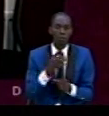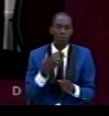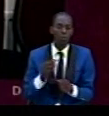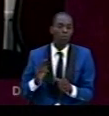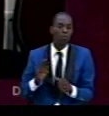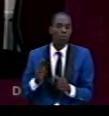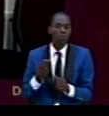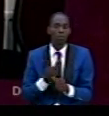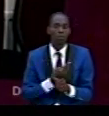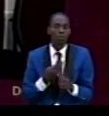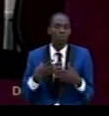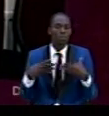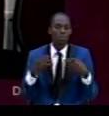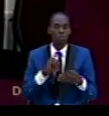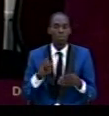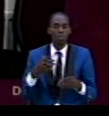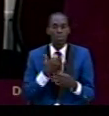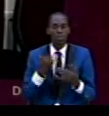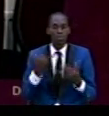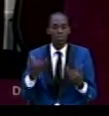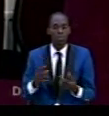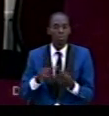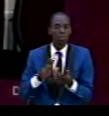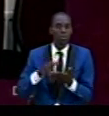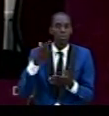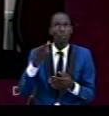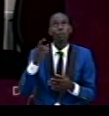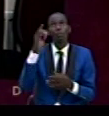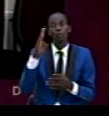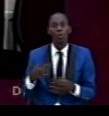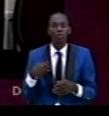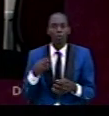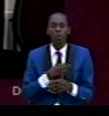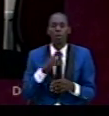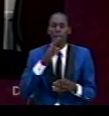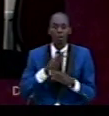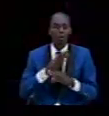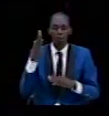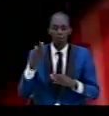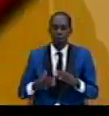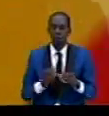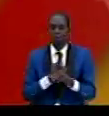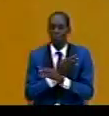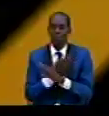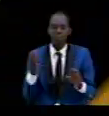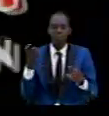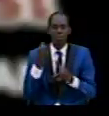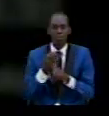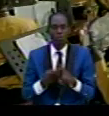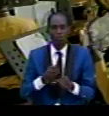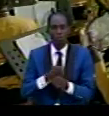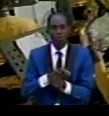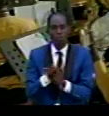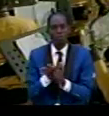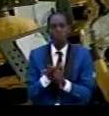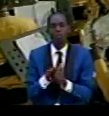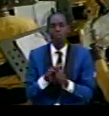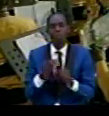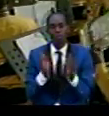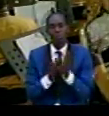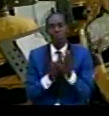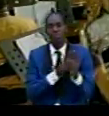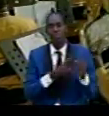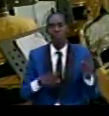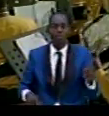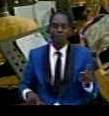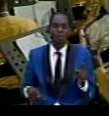And today, to the glory of God, we are completely free from COVID-19. Praise the Lord. And that is an evidence